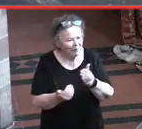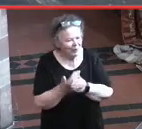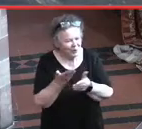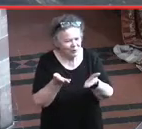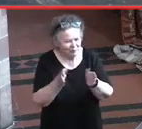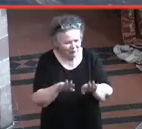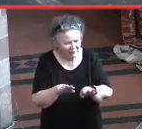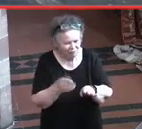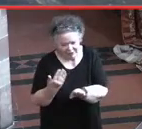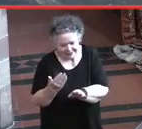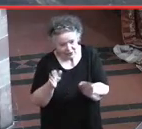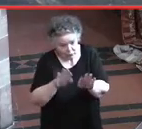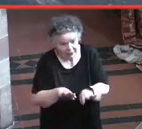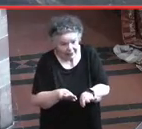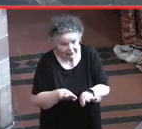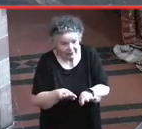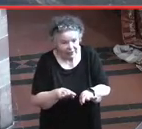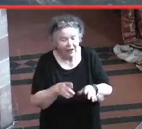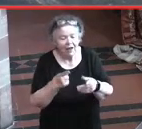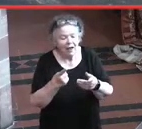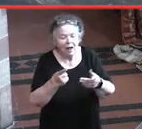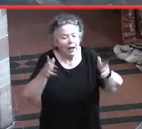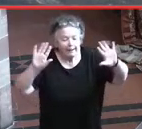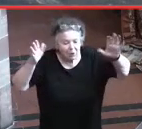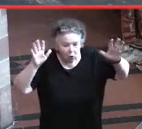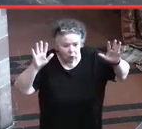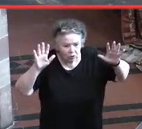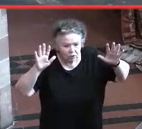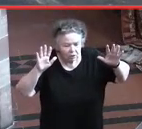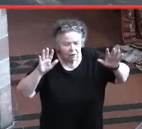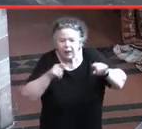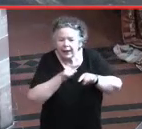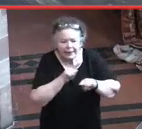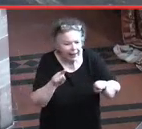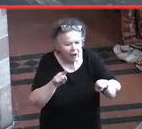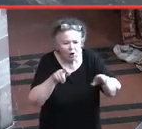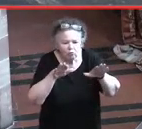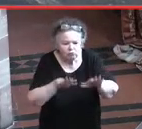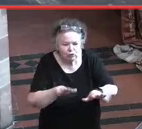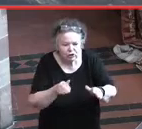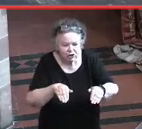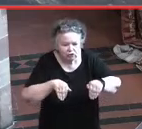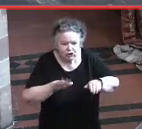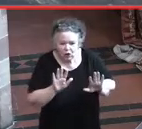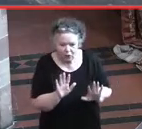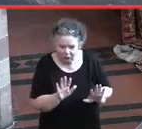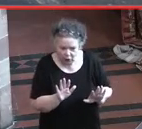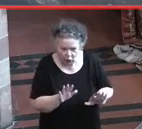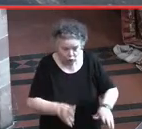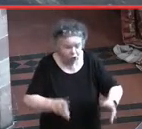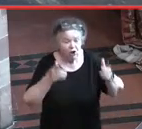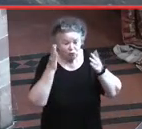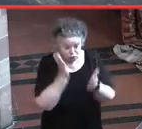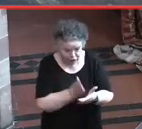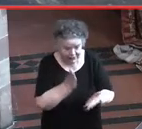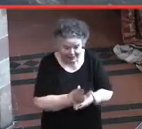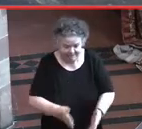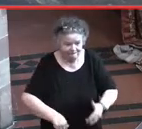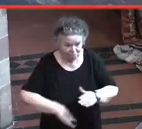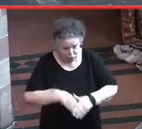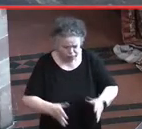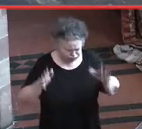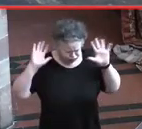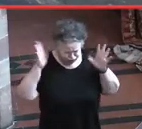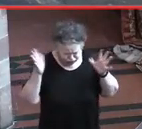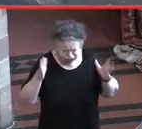that with applause, and this is not the time to apply British reserve, says Paul Wood, so we want to do that